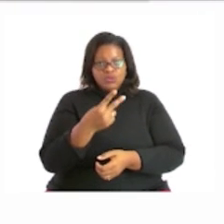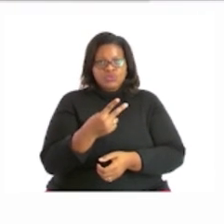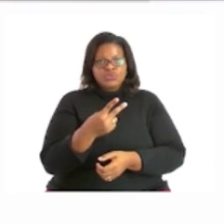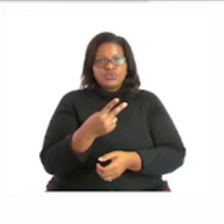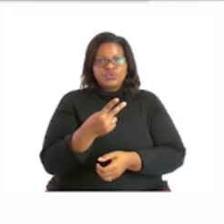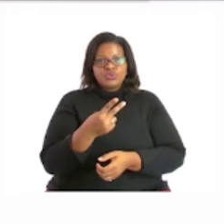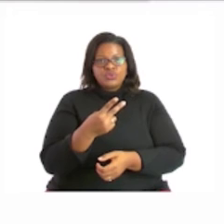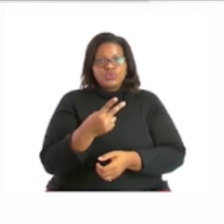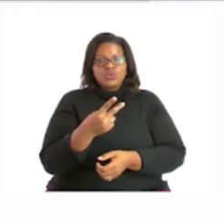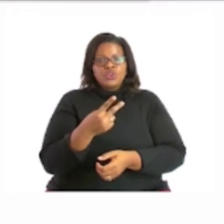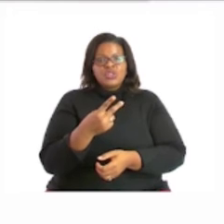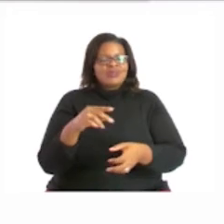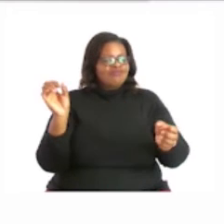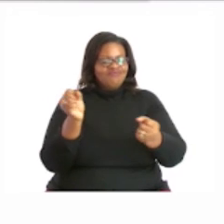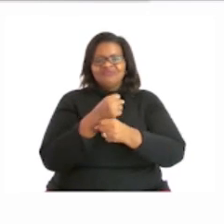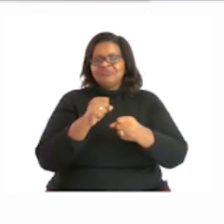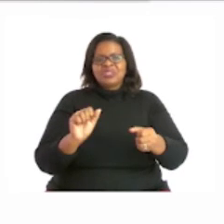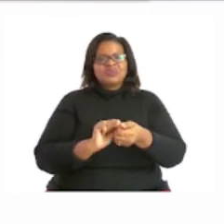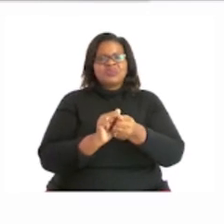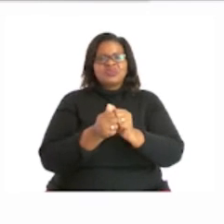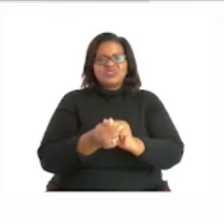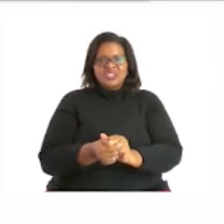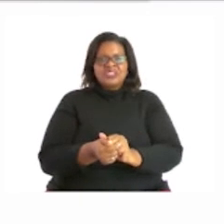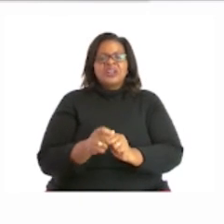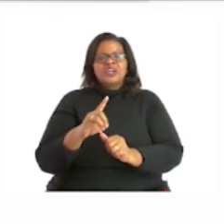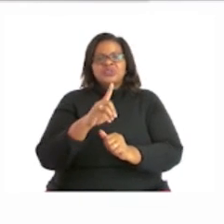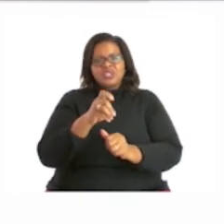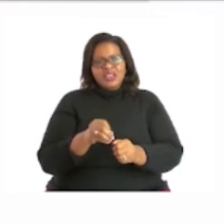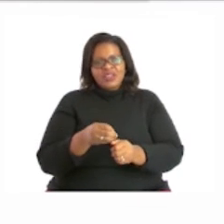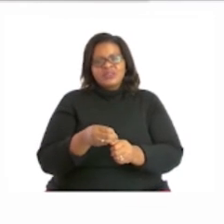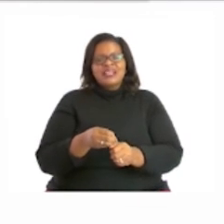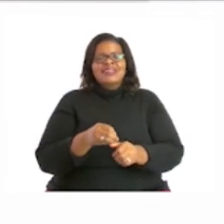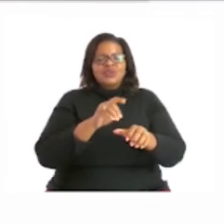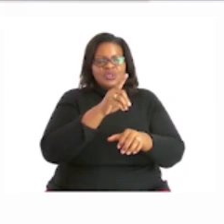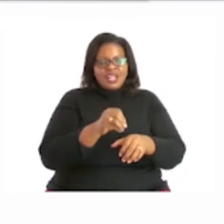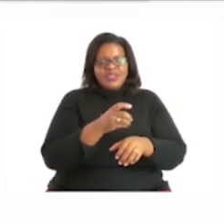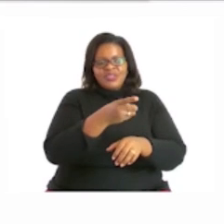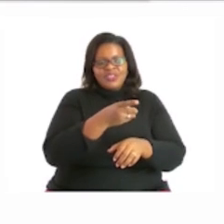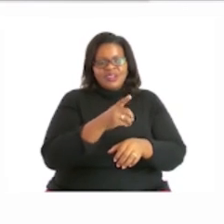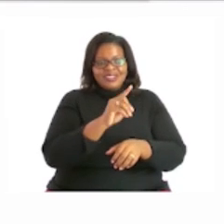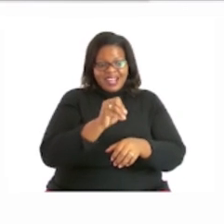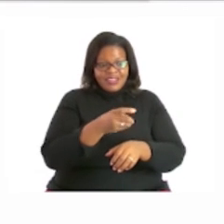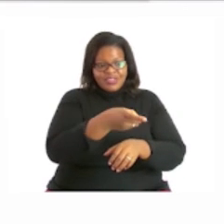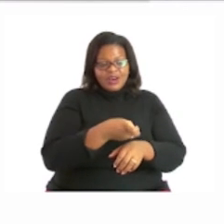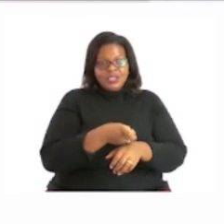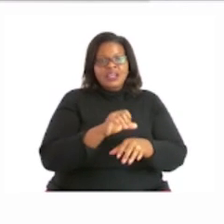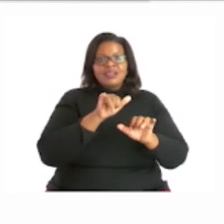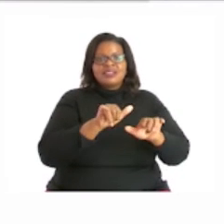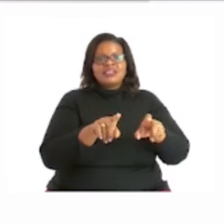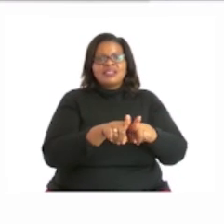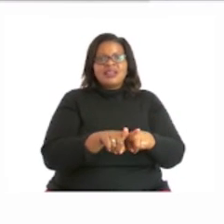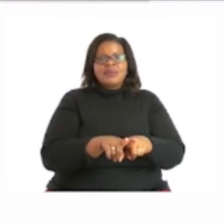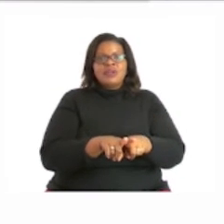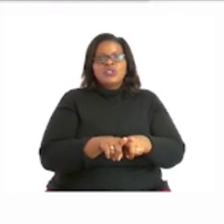and that cannot change the 10,000. The 10,000 stays the same, and 12,800 rounded